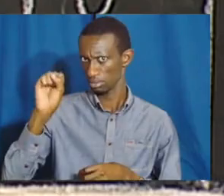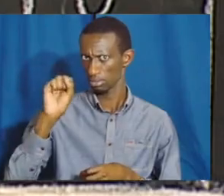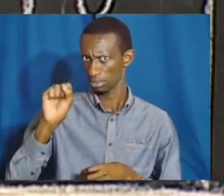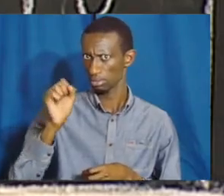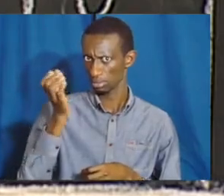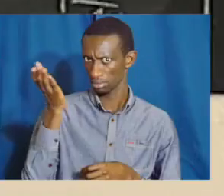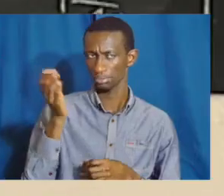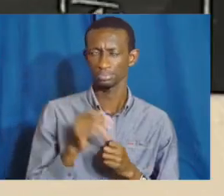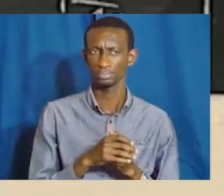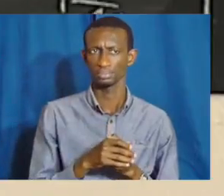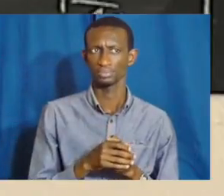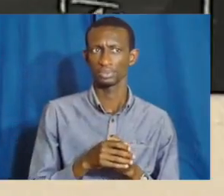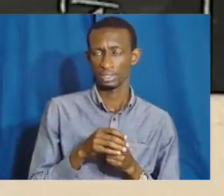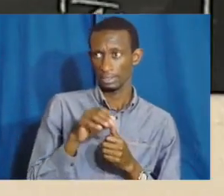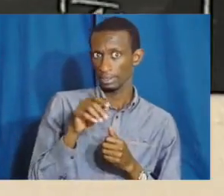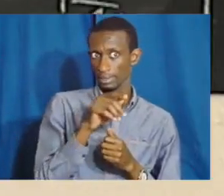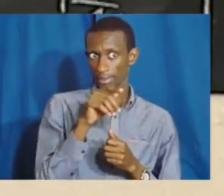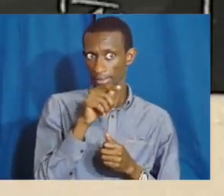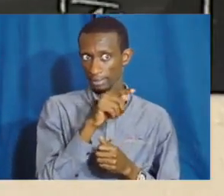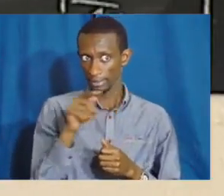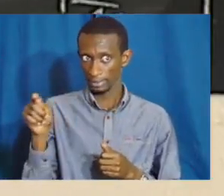is x-axis.